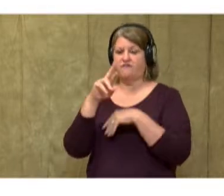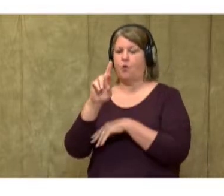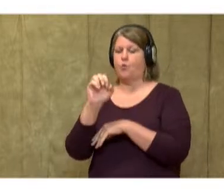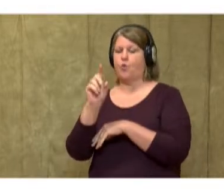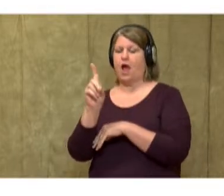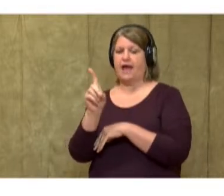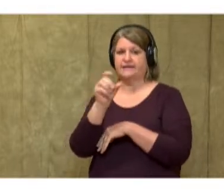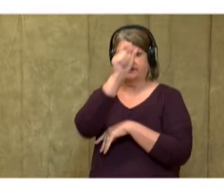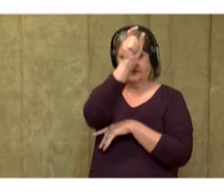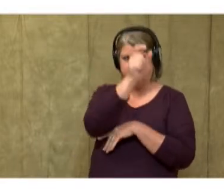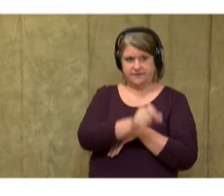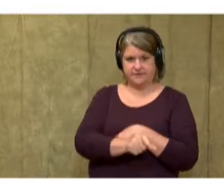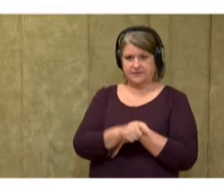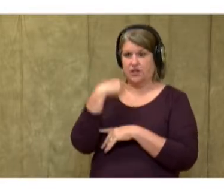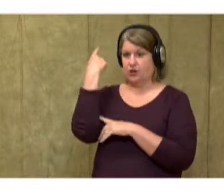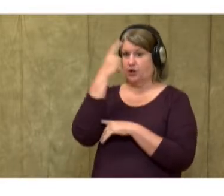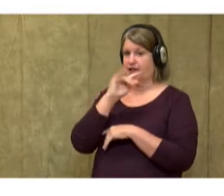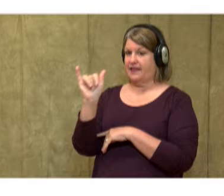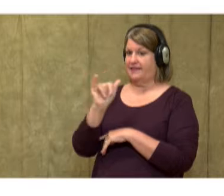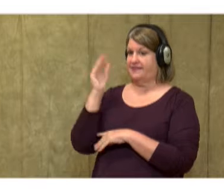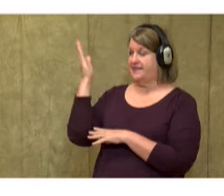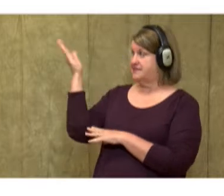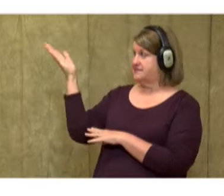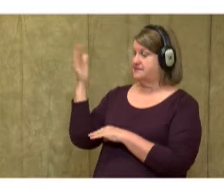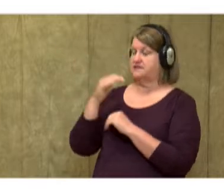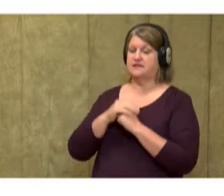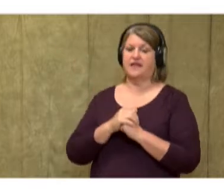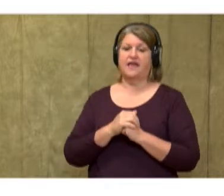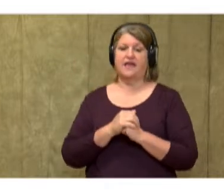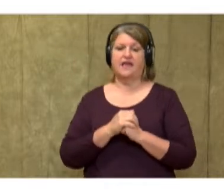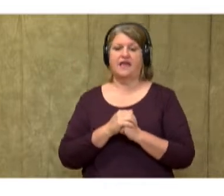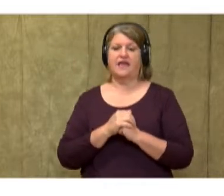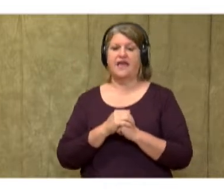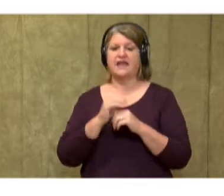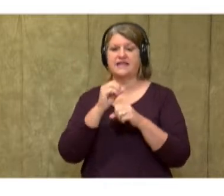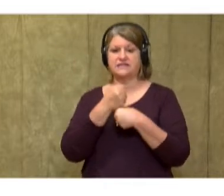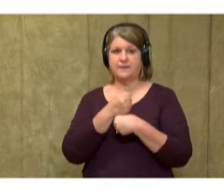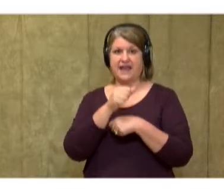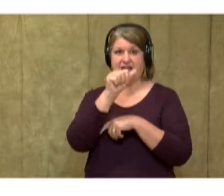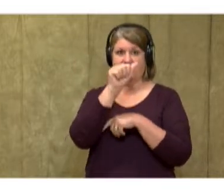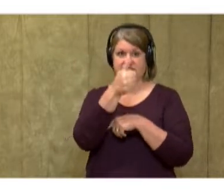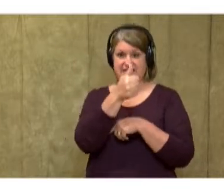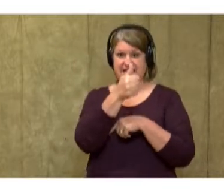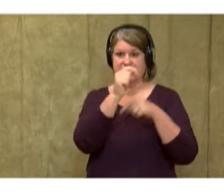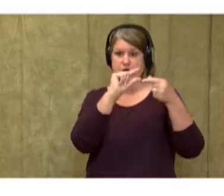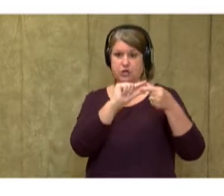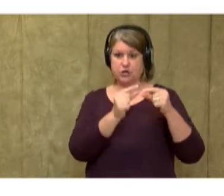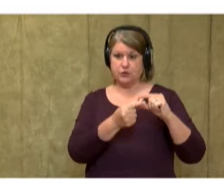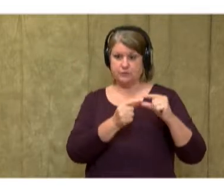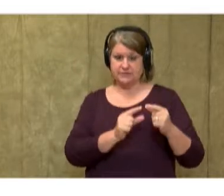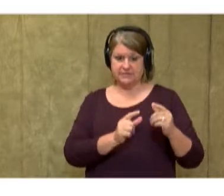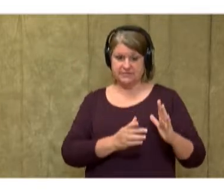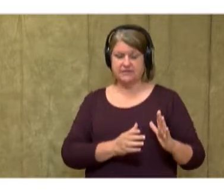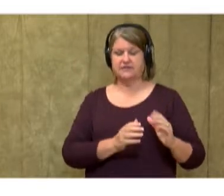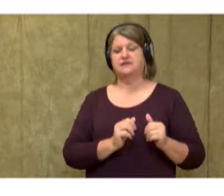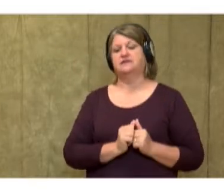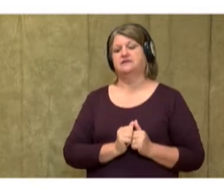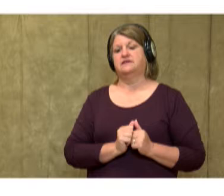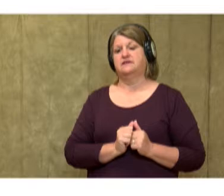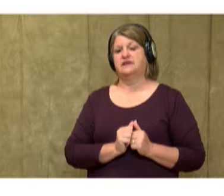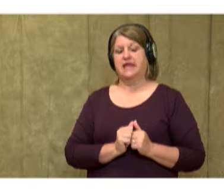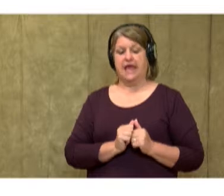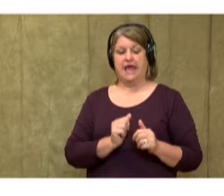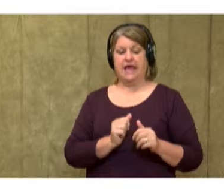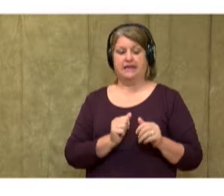We know our rods look like this, and it's made up of 10 cubes, and it holds the tens